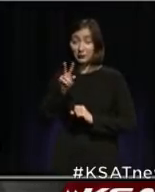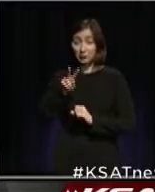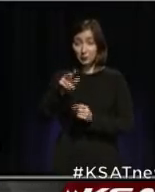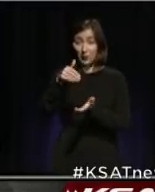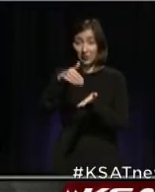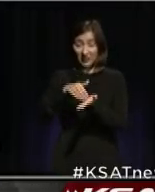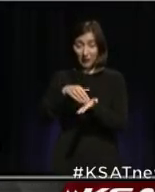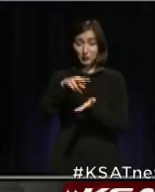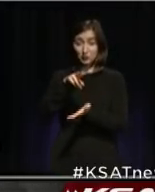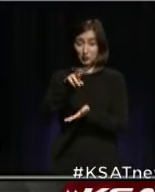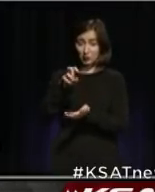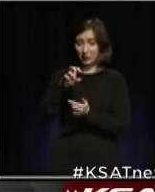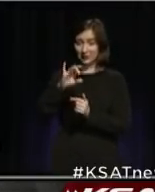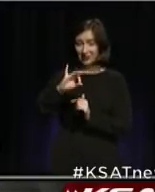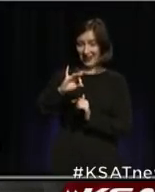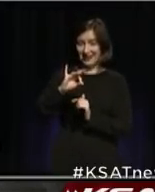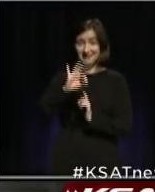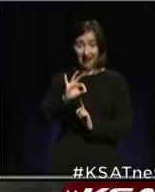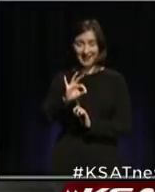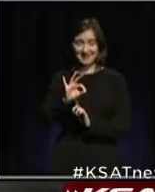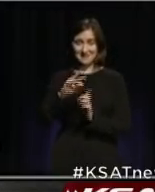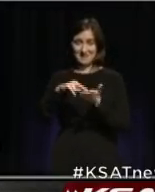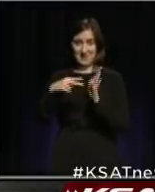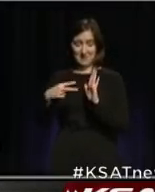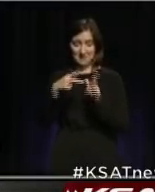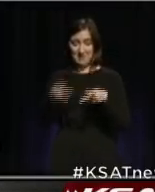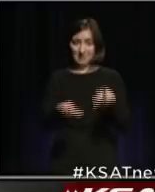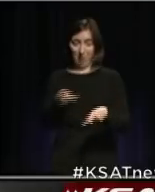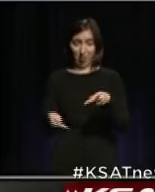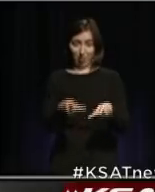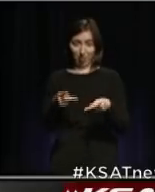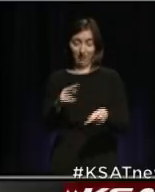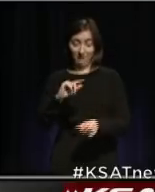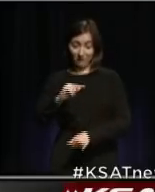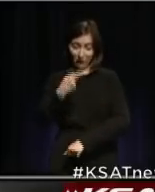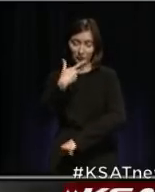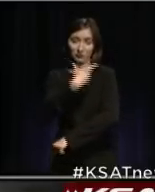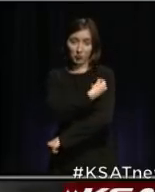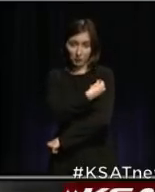272,289 people with their first dose, and